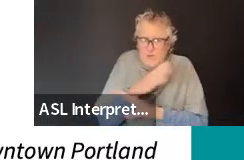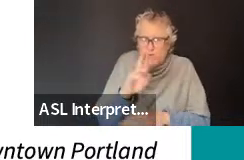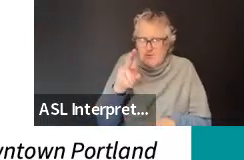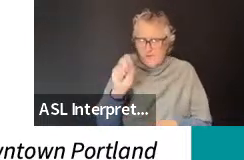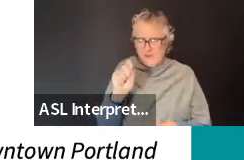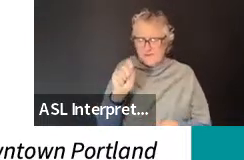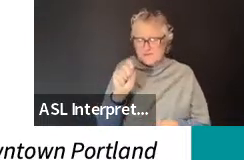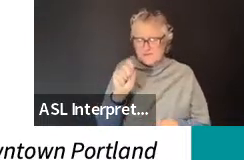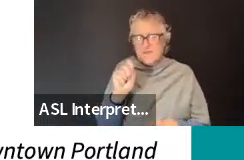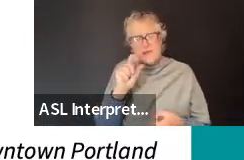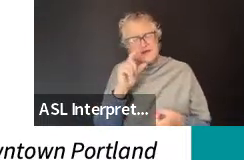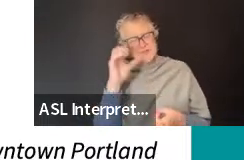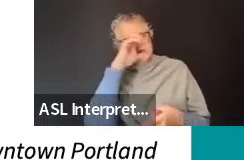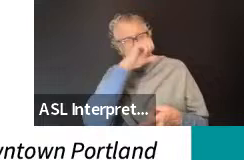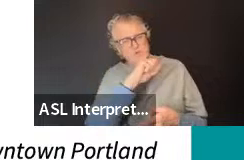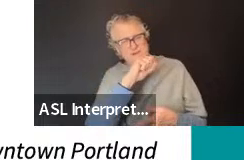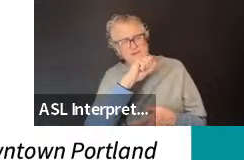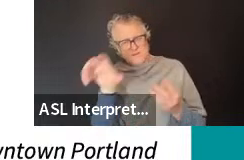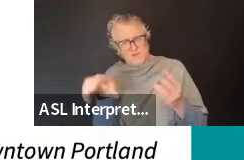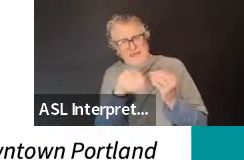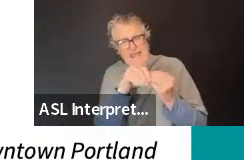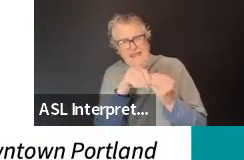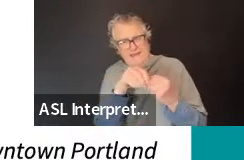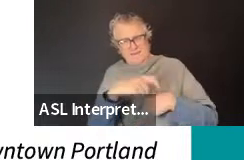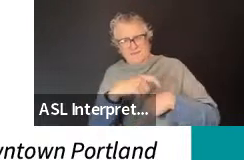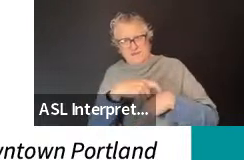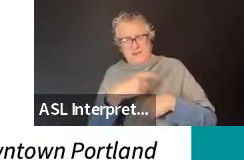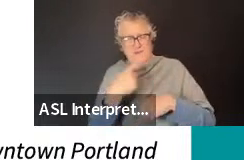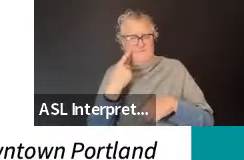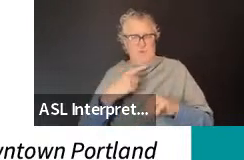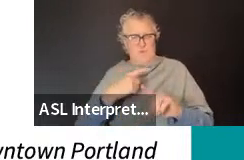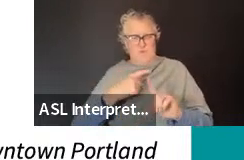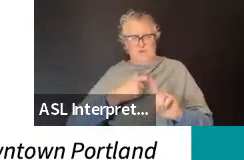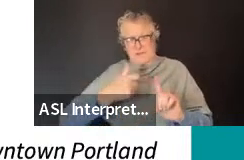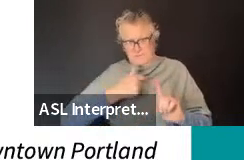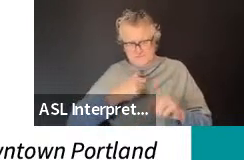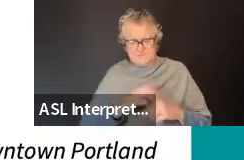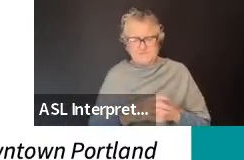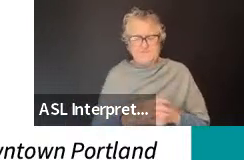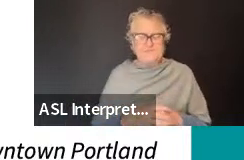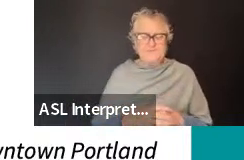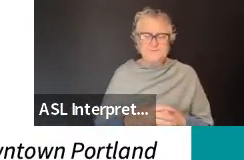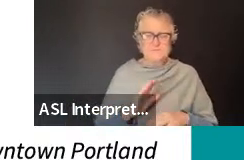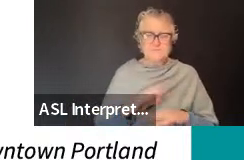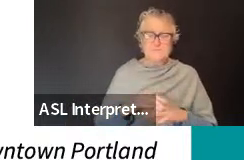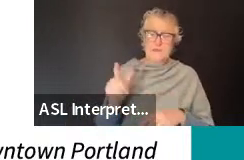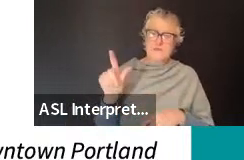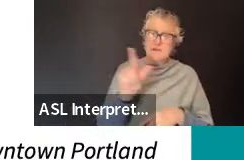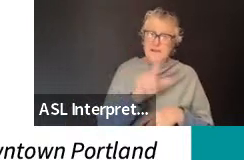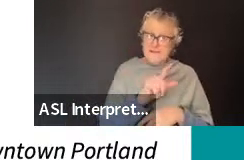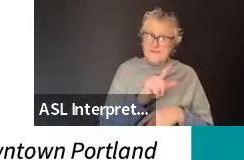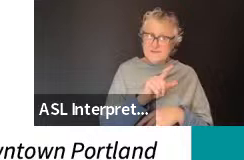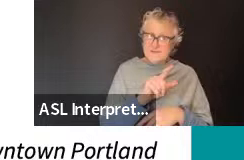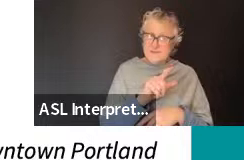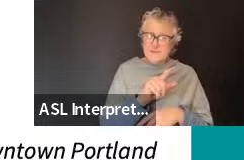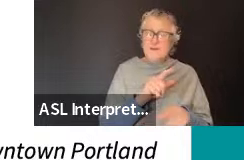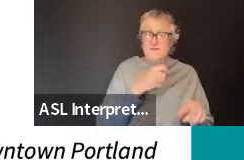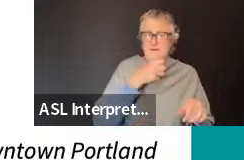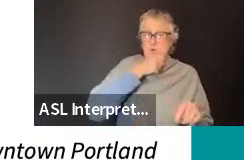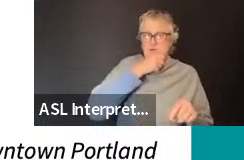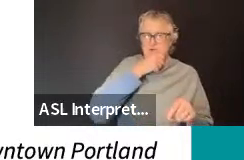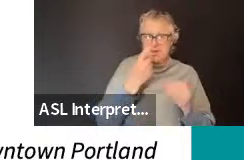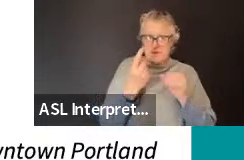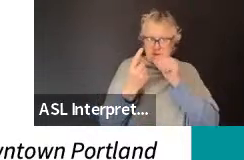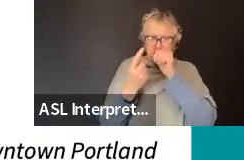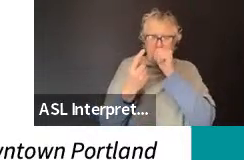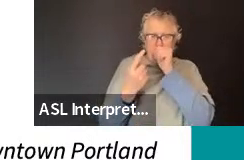time involved with that. On the left, we have three graphs here. On the left, the one in orange